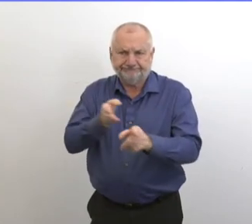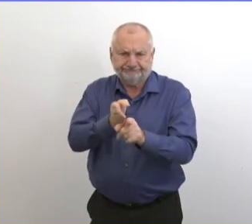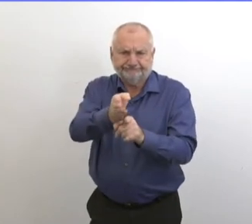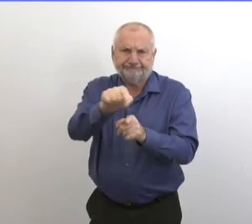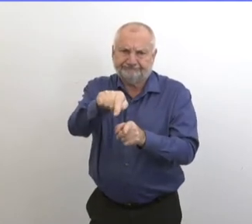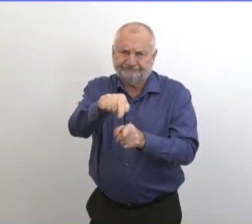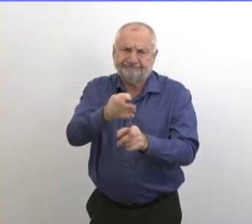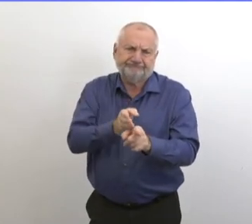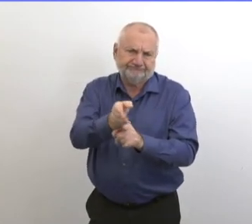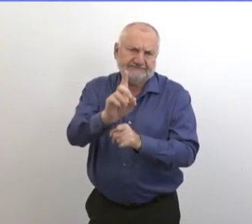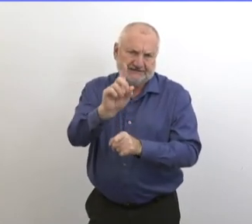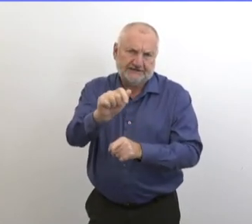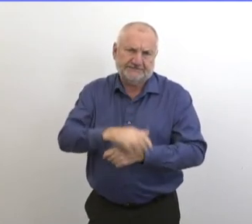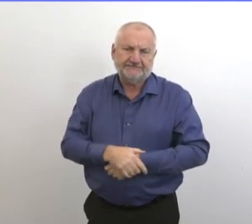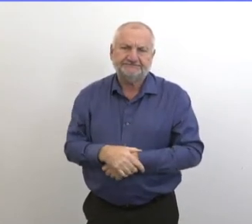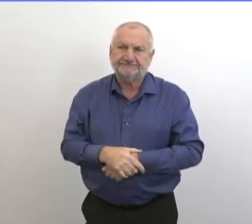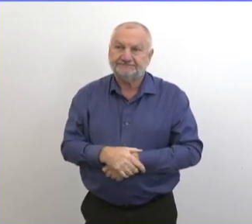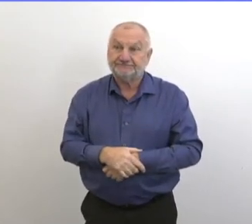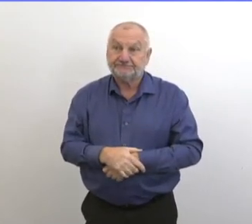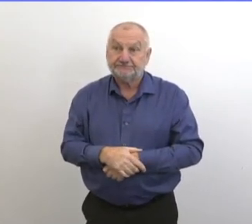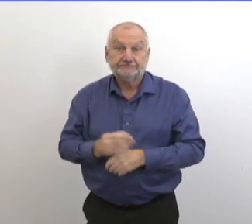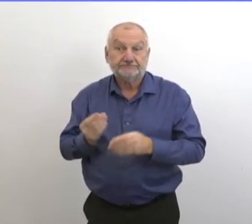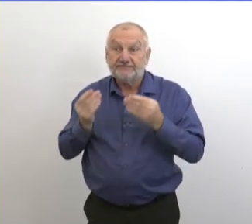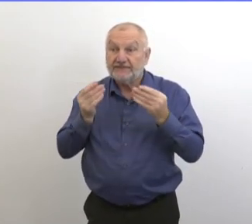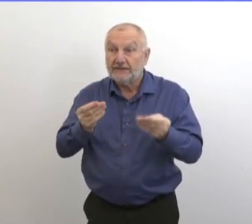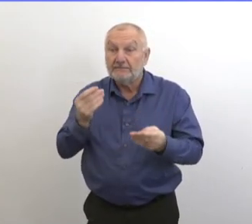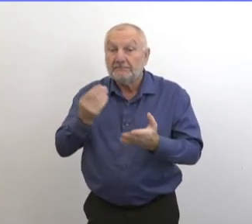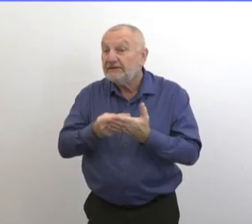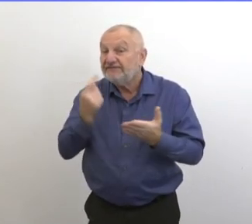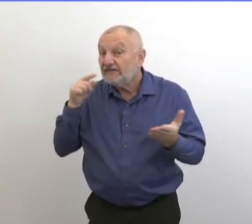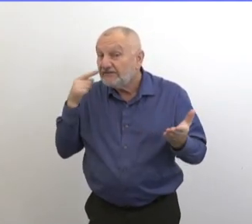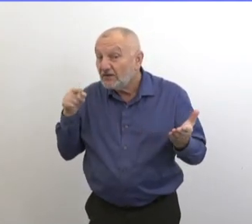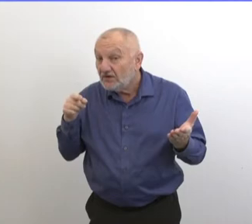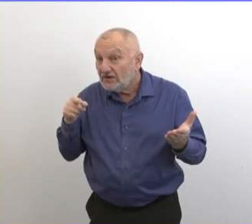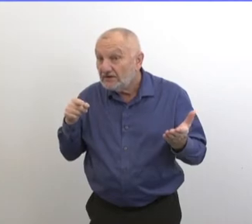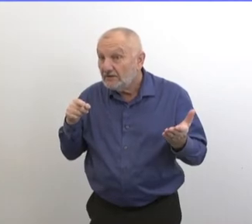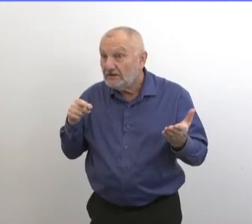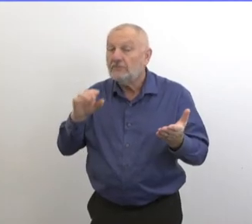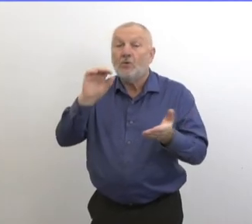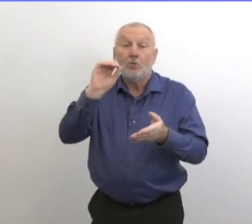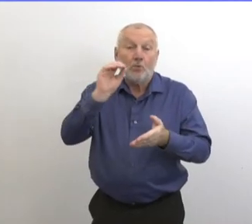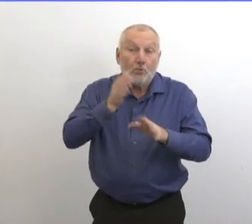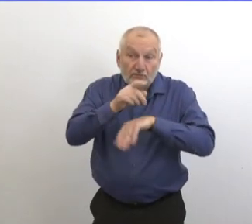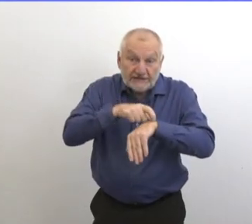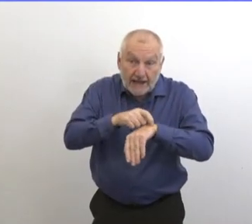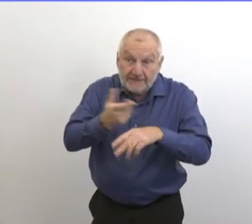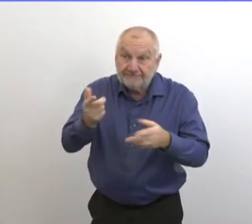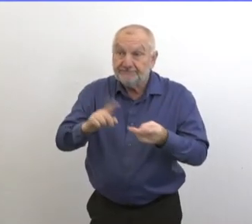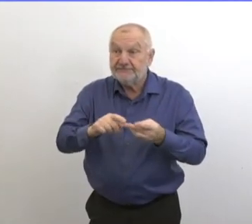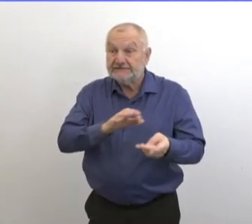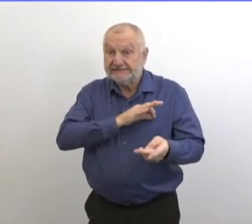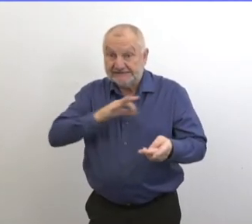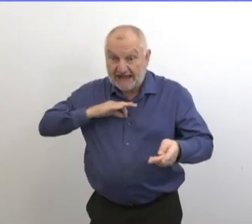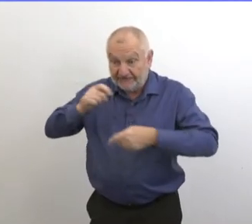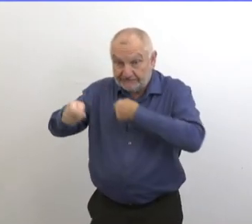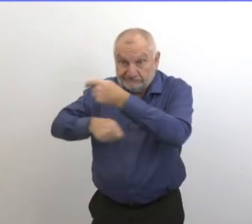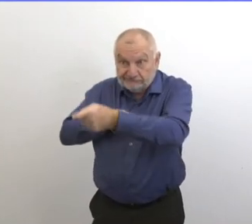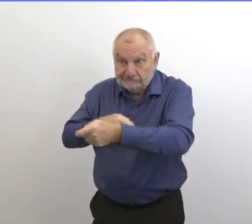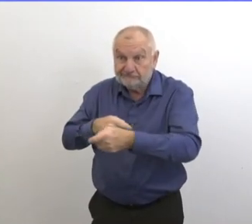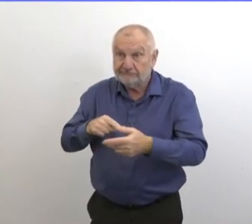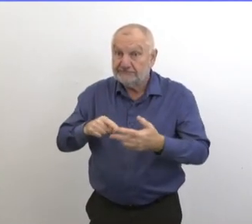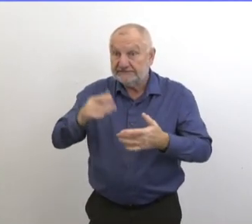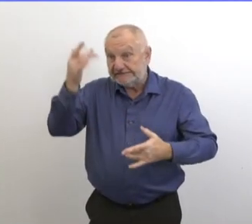with funding for overtime, staff replacement, and sick leave costs during these challenging